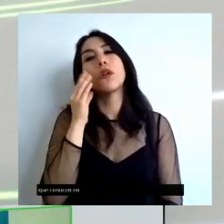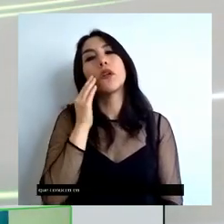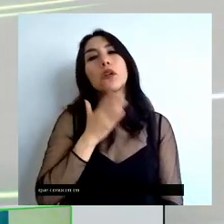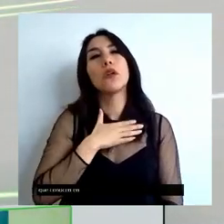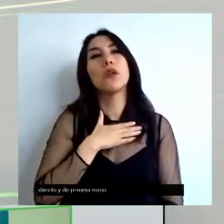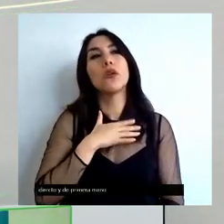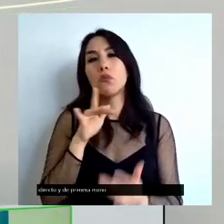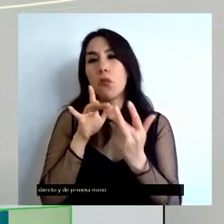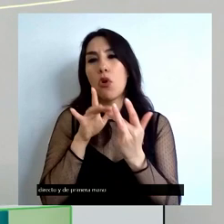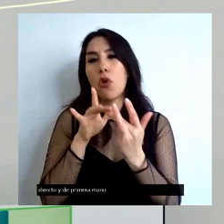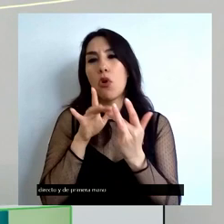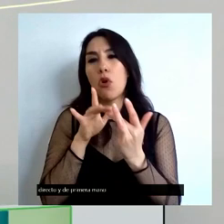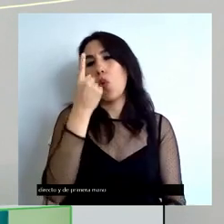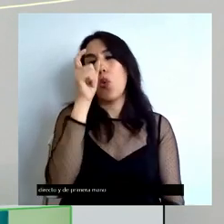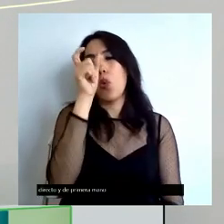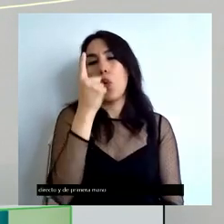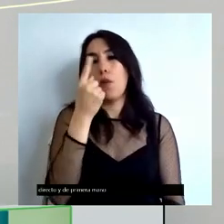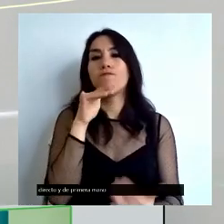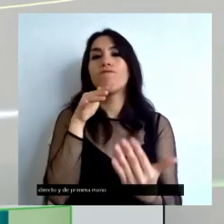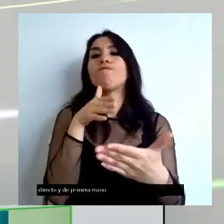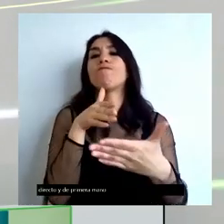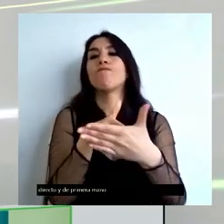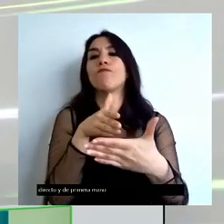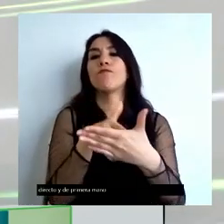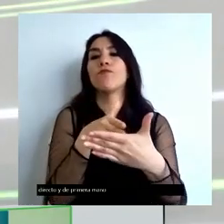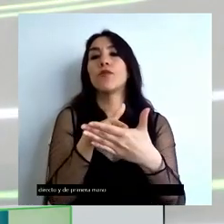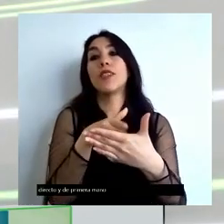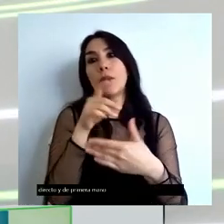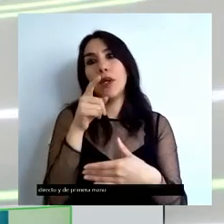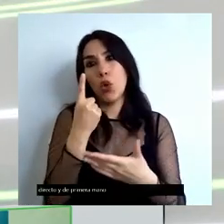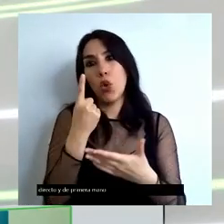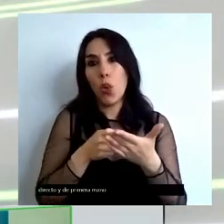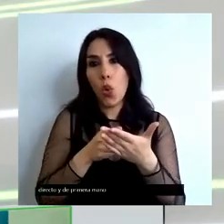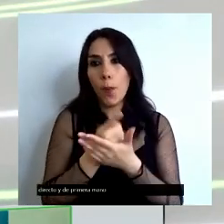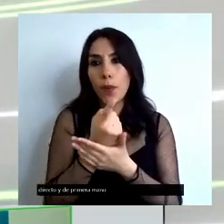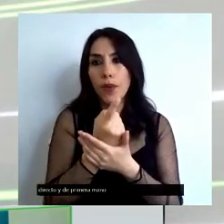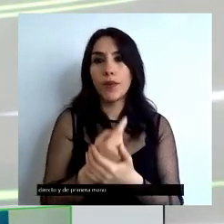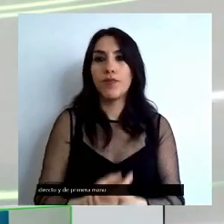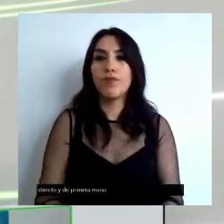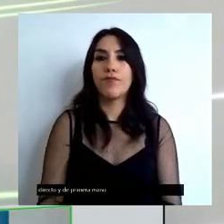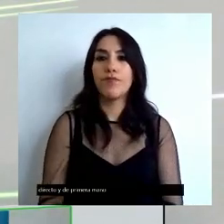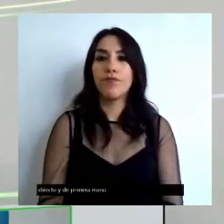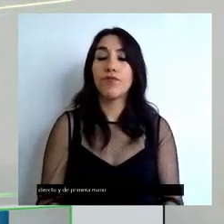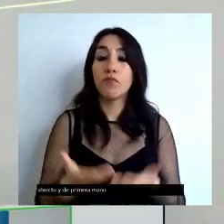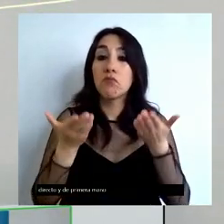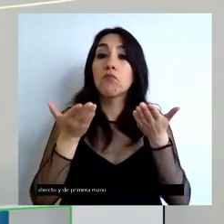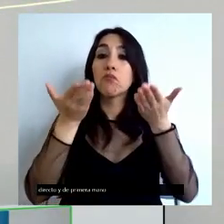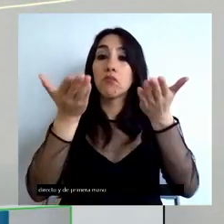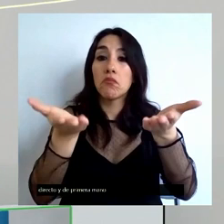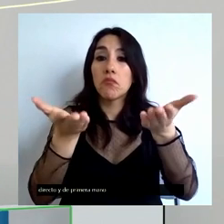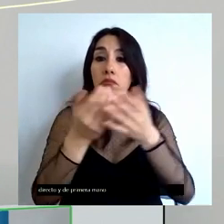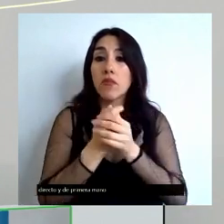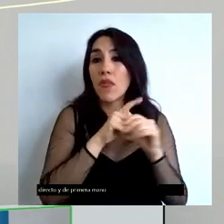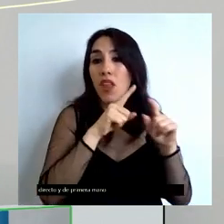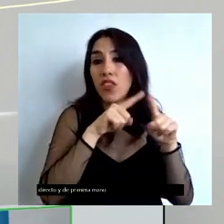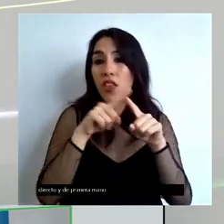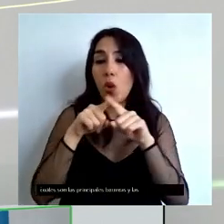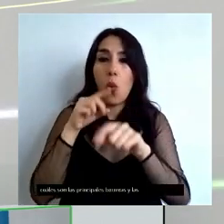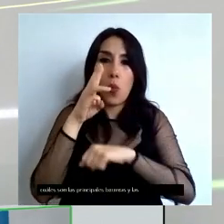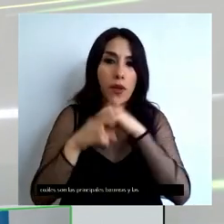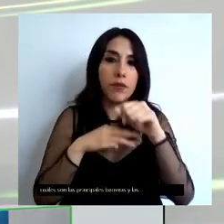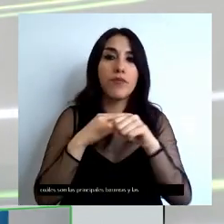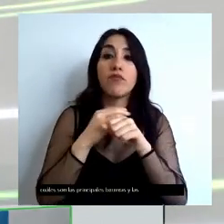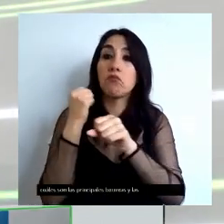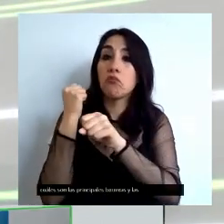main barriers and the opportunities that the different ways of labor inclusion will